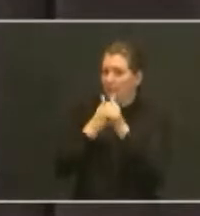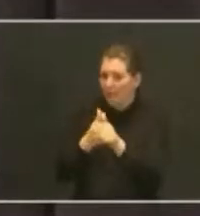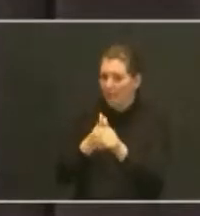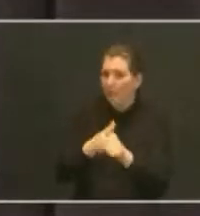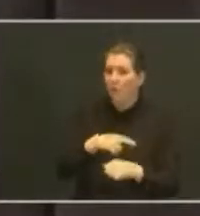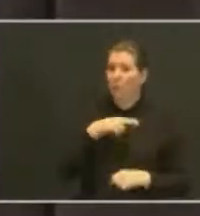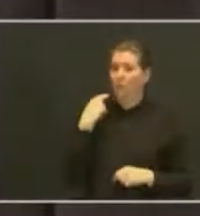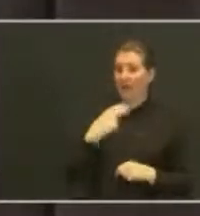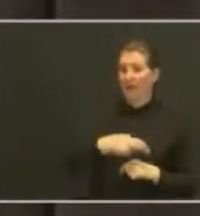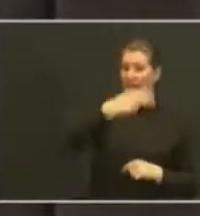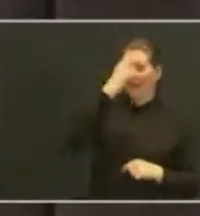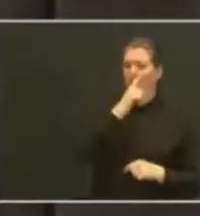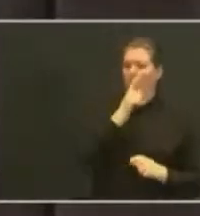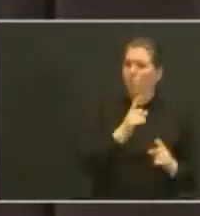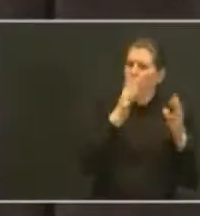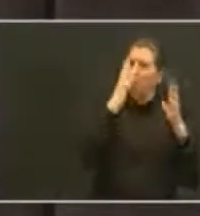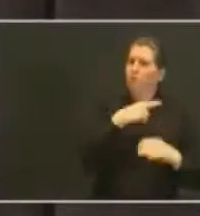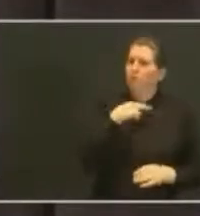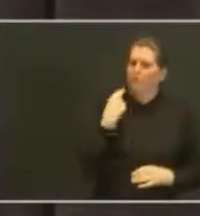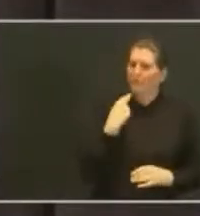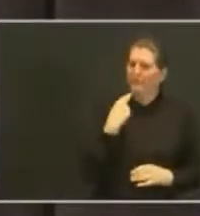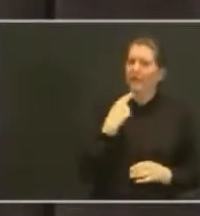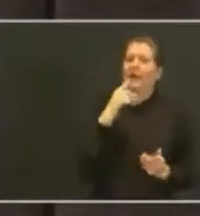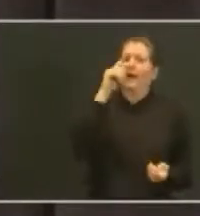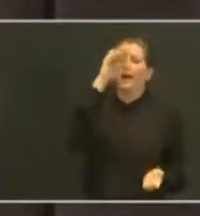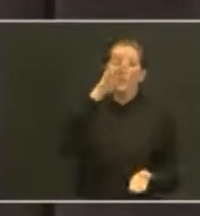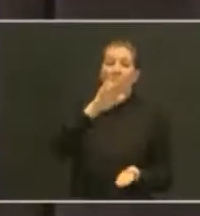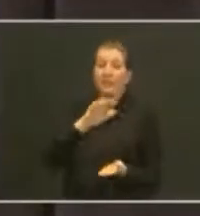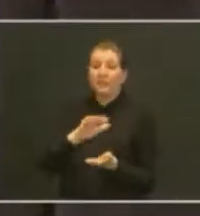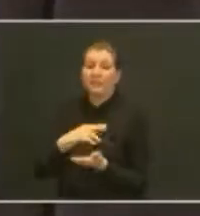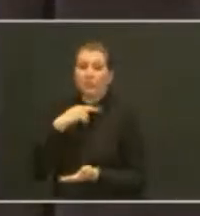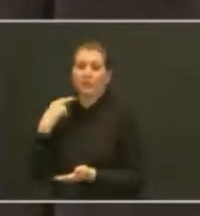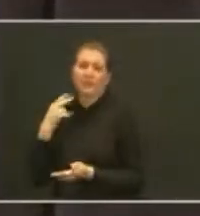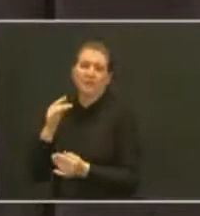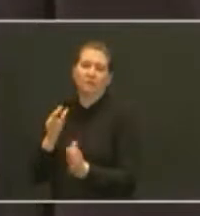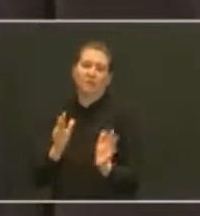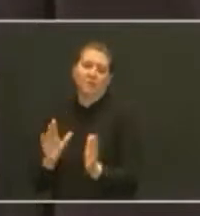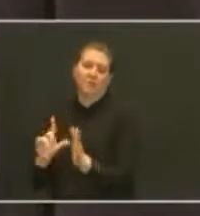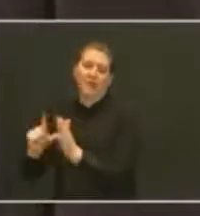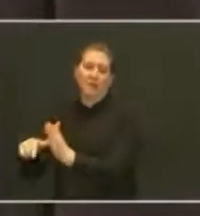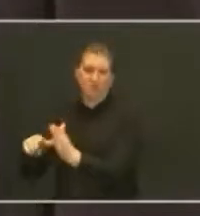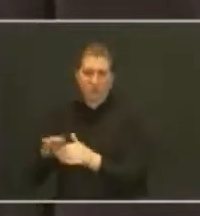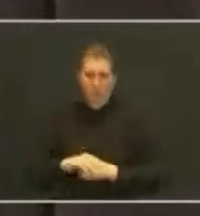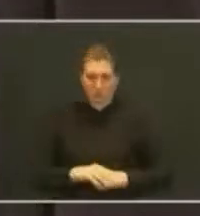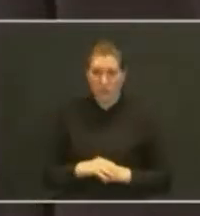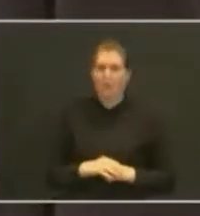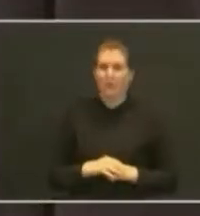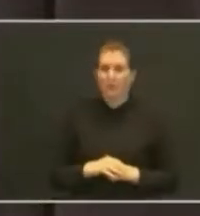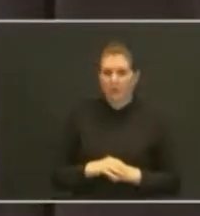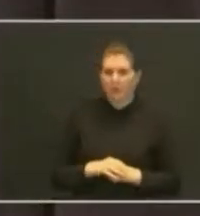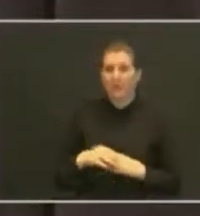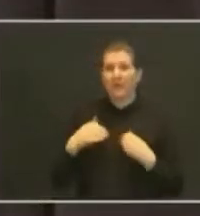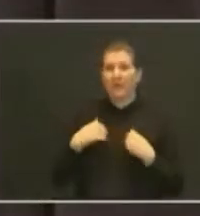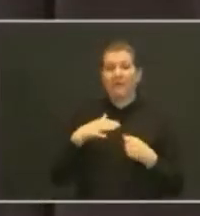previously: age, underlying illness, and geography, but going significantly faster.